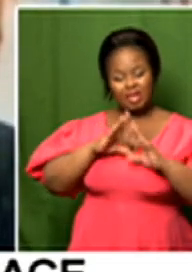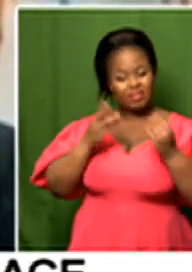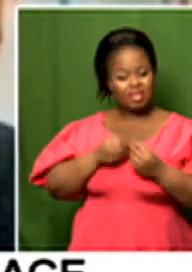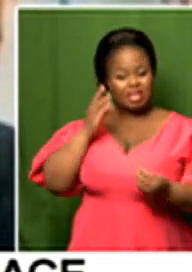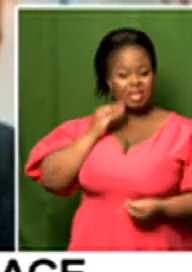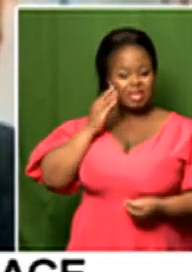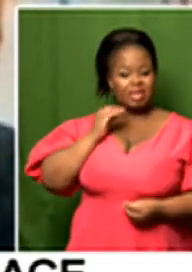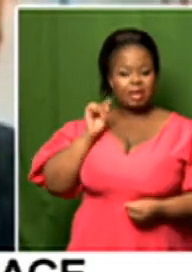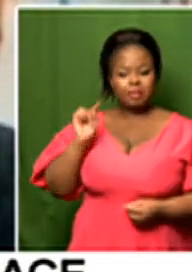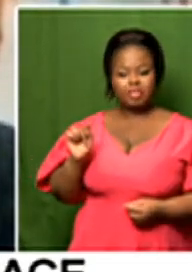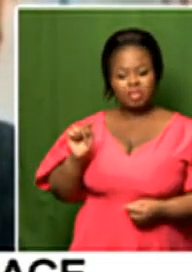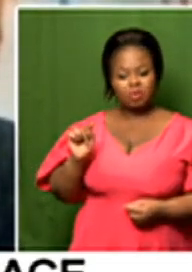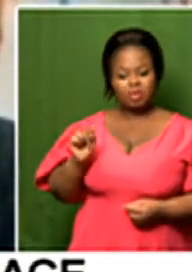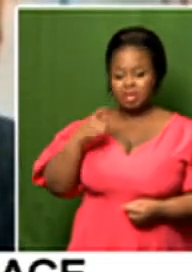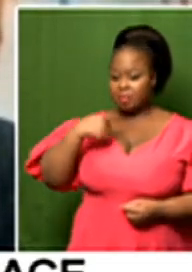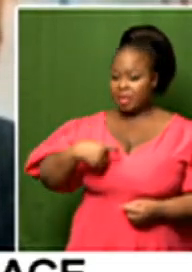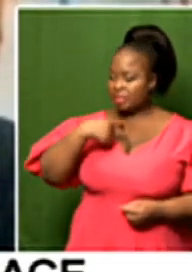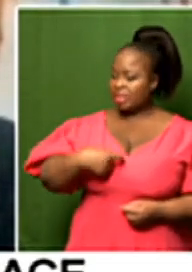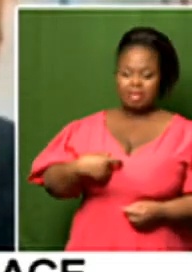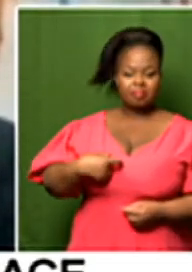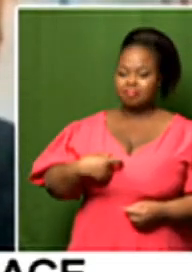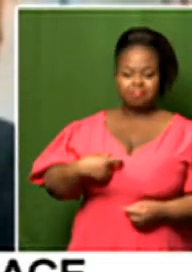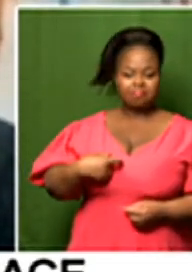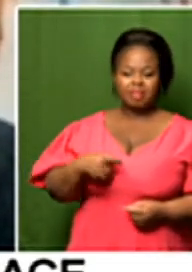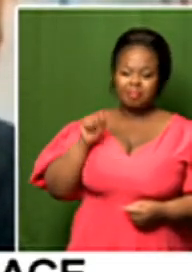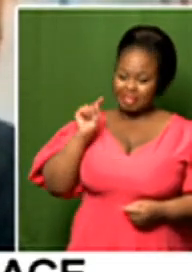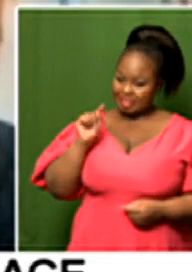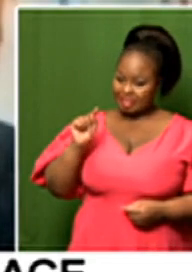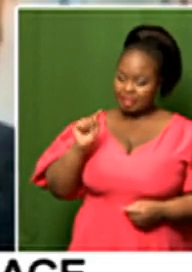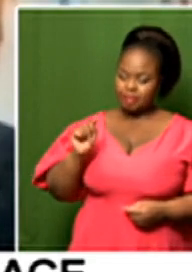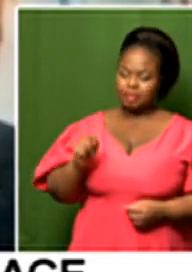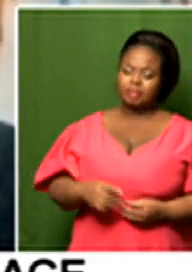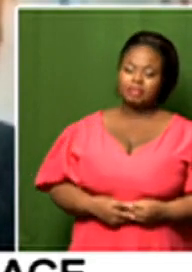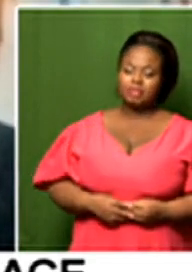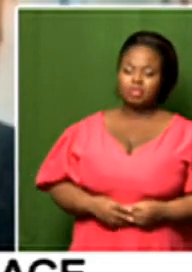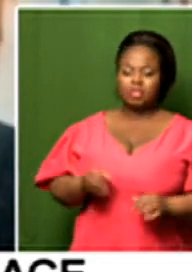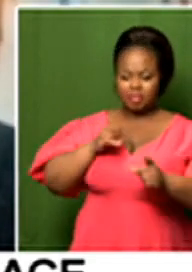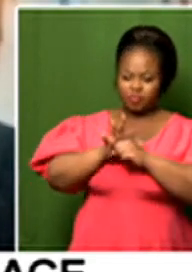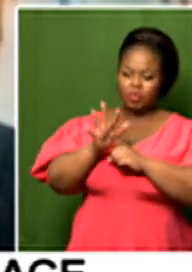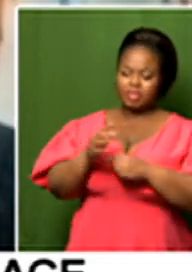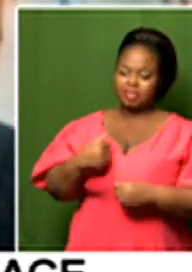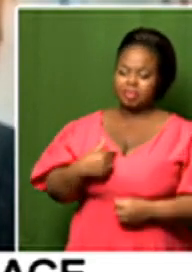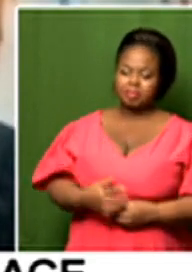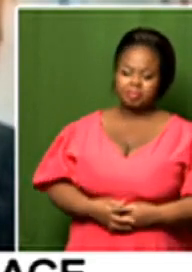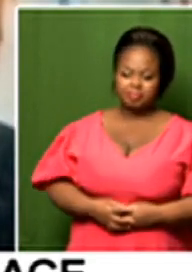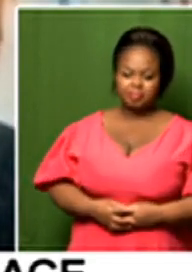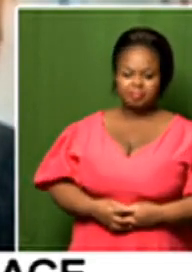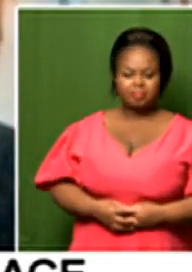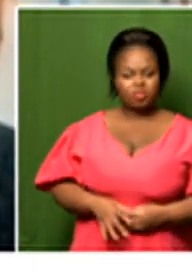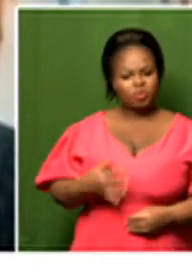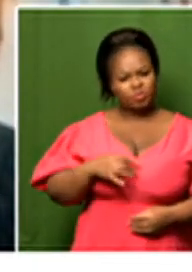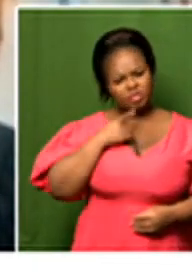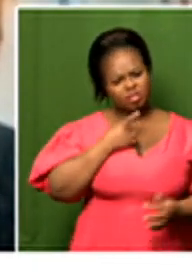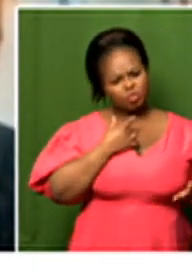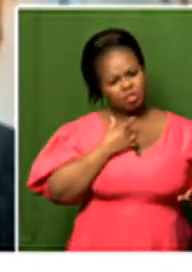Not always totally personal, but it's that really, really influences me. Yeah. And having said that,